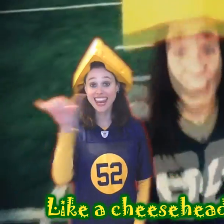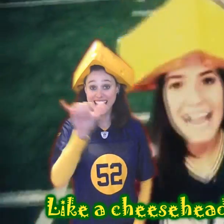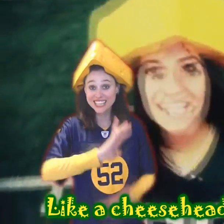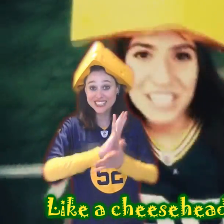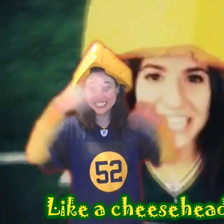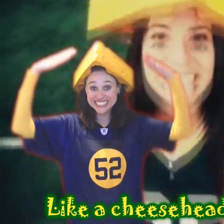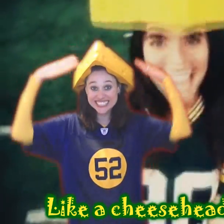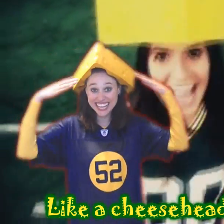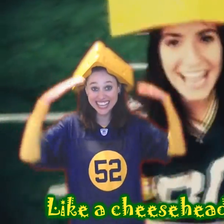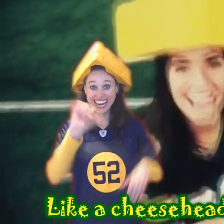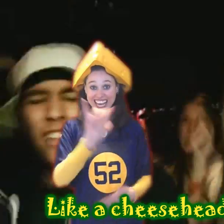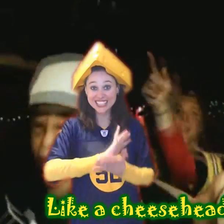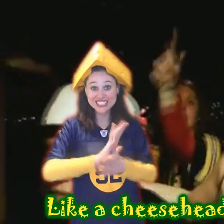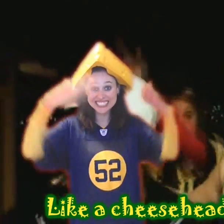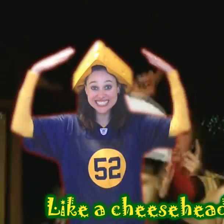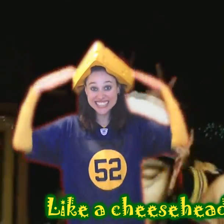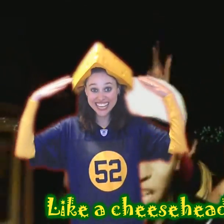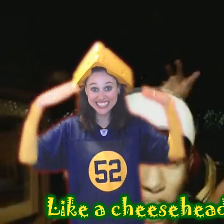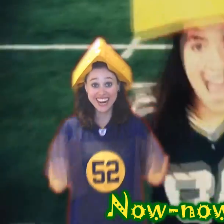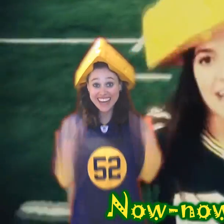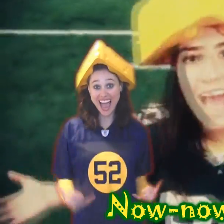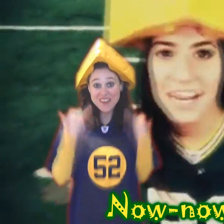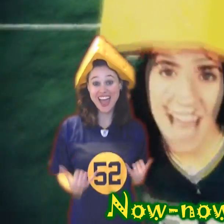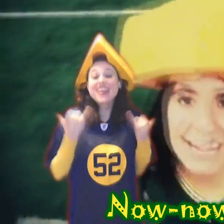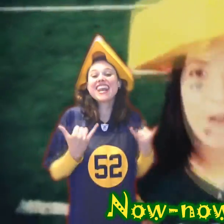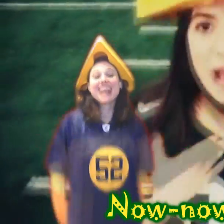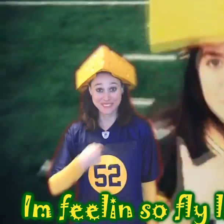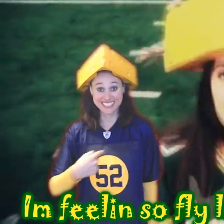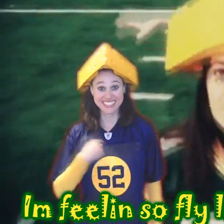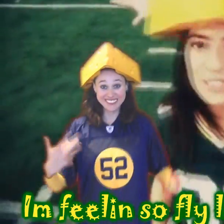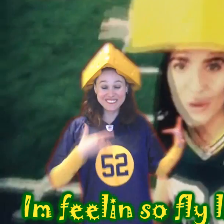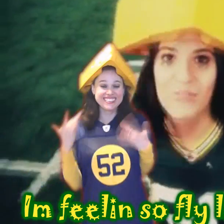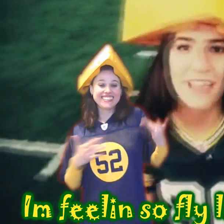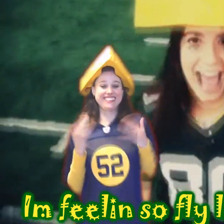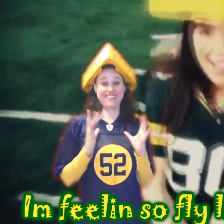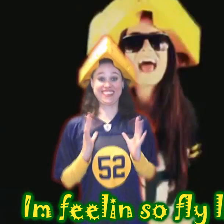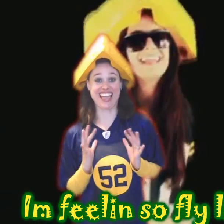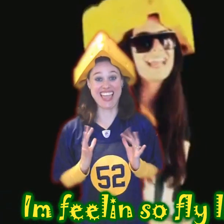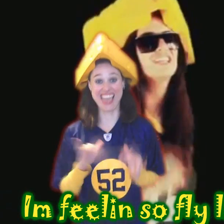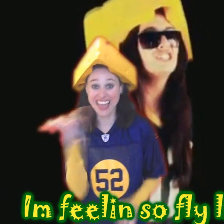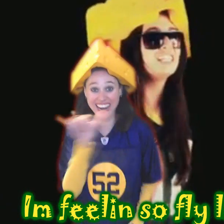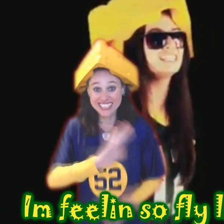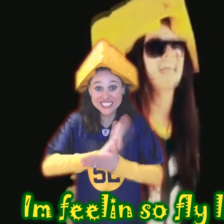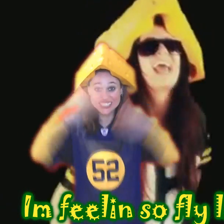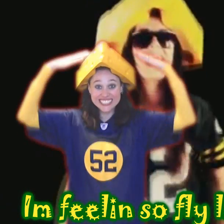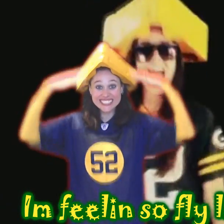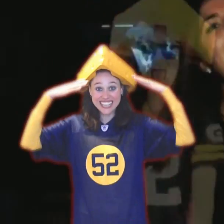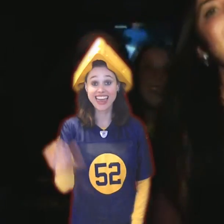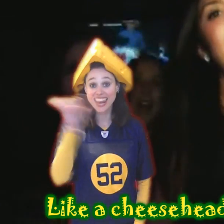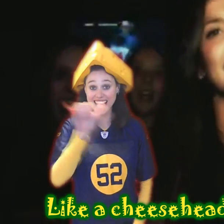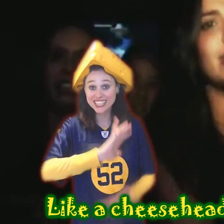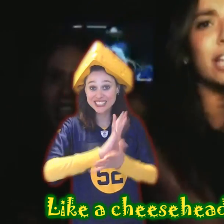cheesehead. Like a cheesehead, like a cheesehead. Nah, nah, nah, nah, now I'm feeling so fly, like a